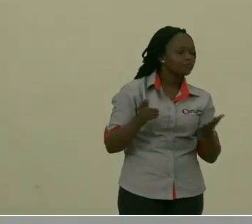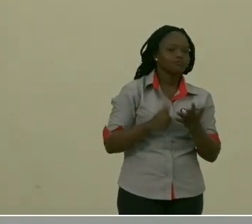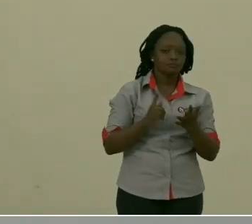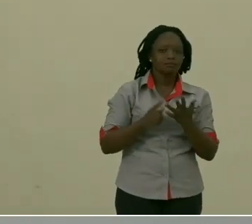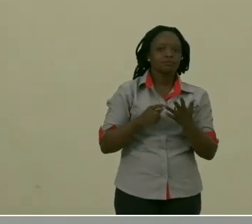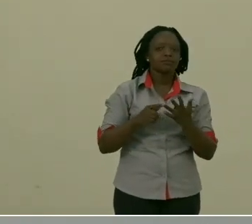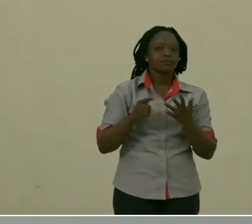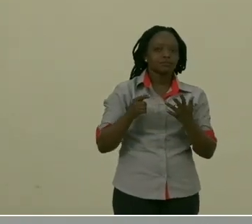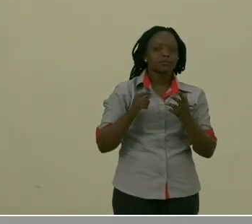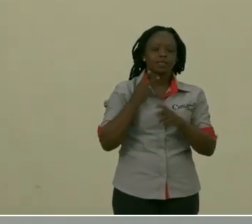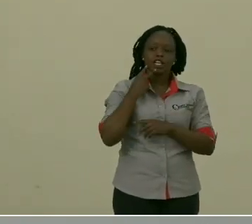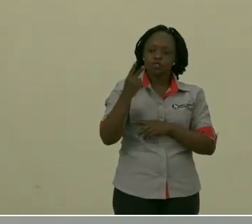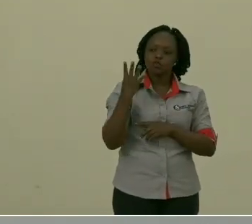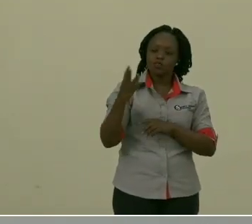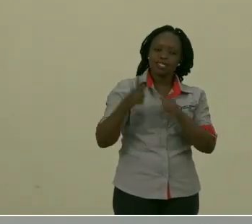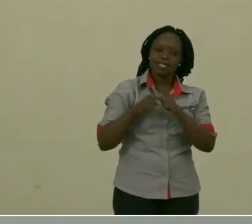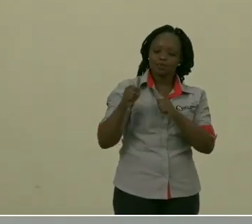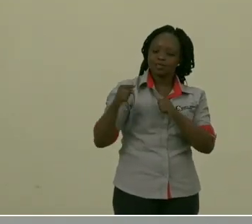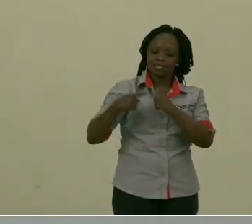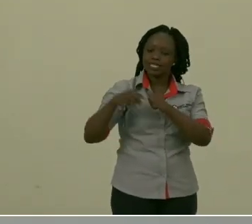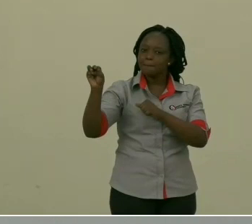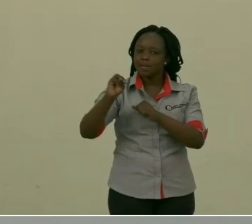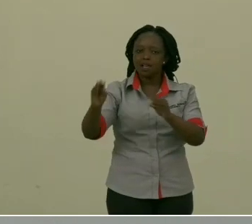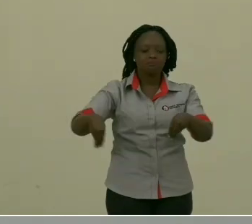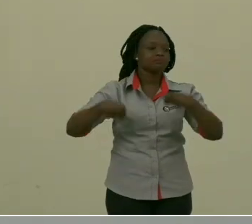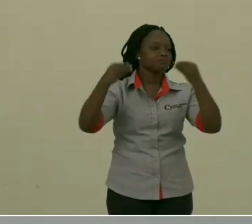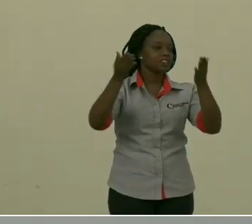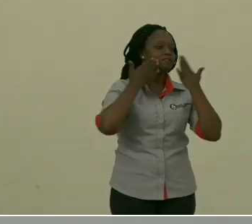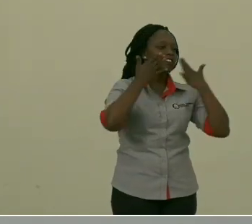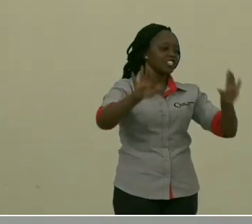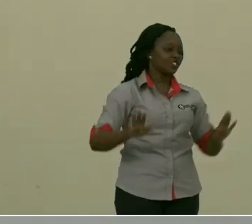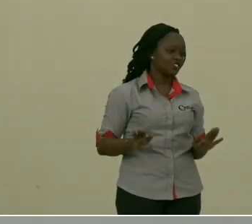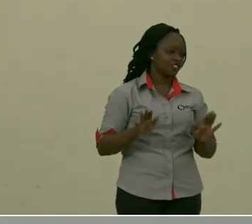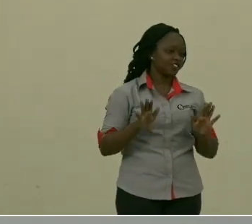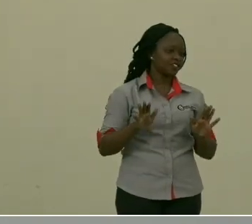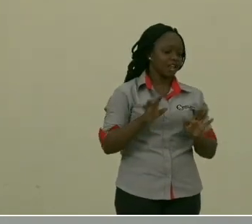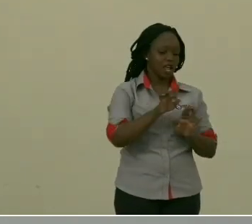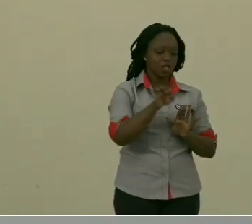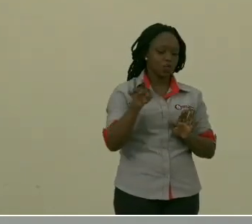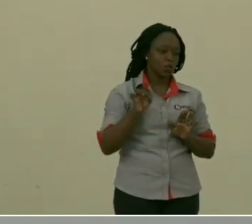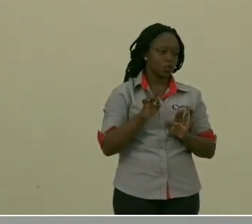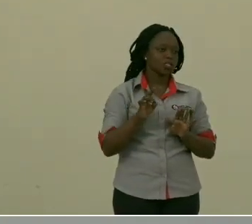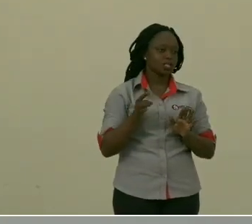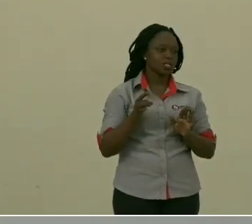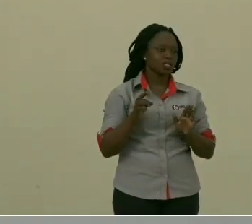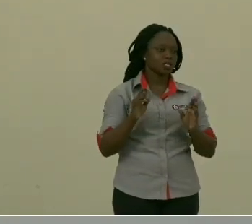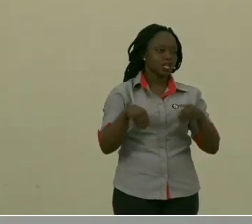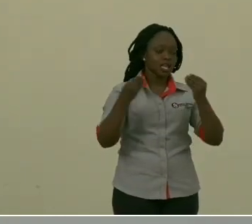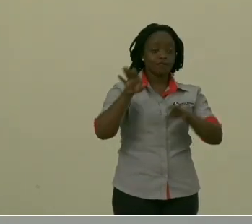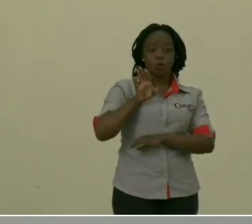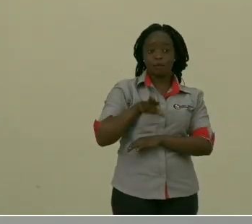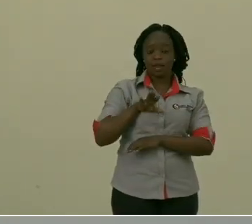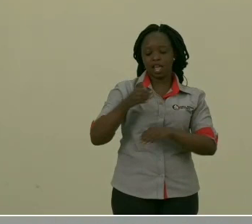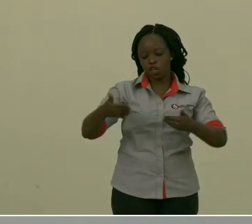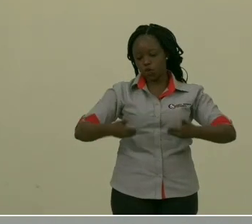So almost 246.6 million was granted to this, was granted to women, the